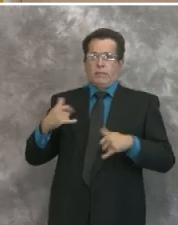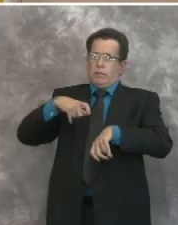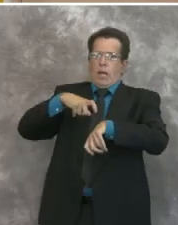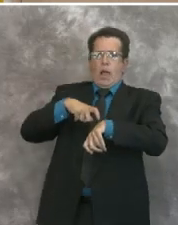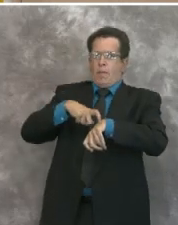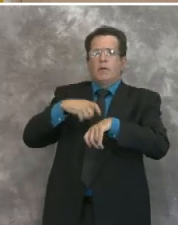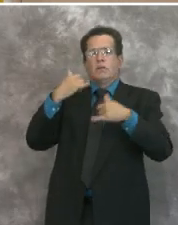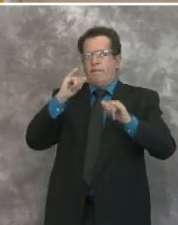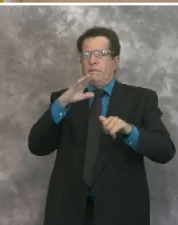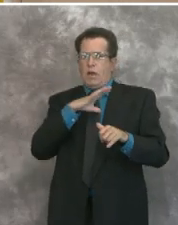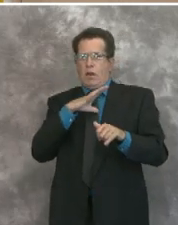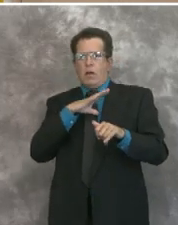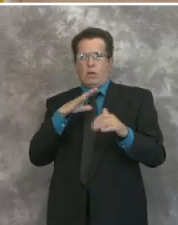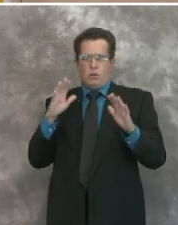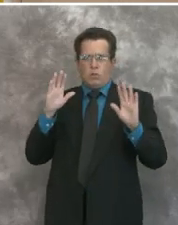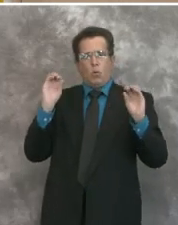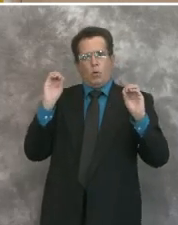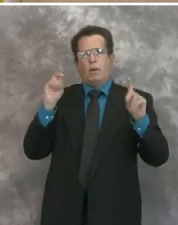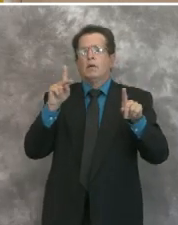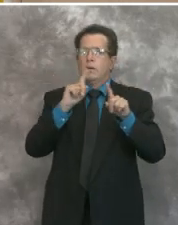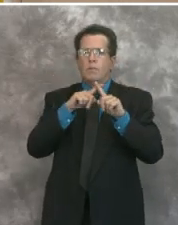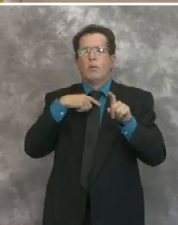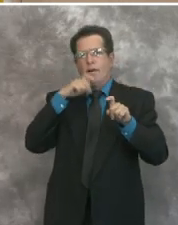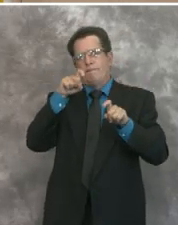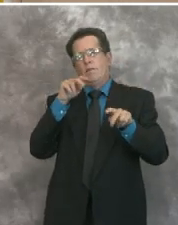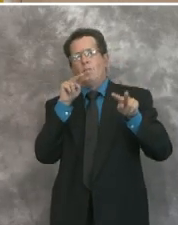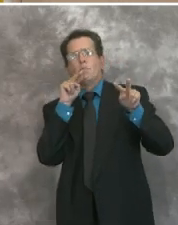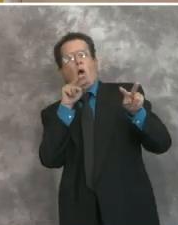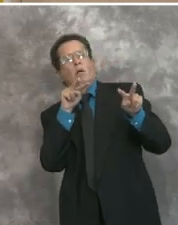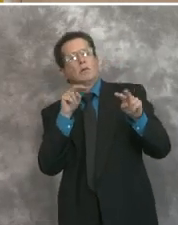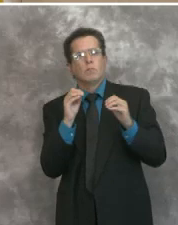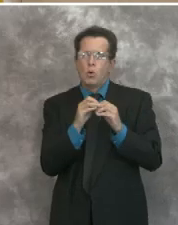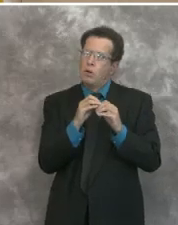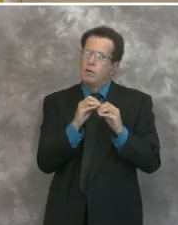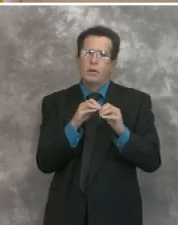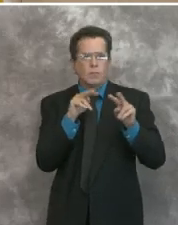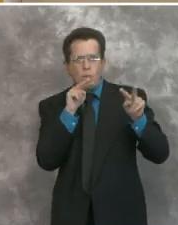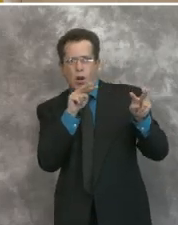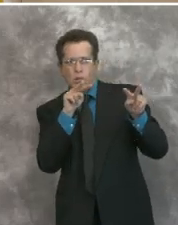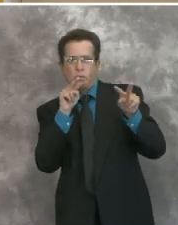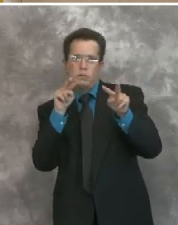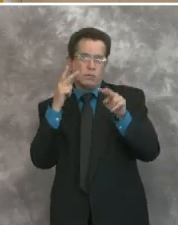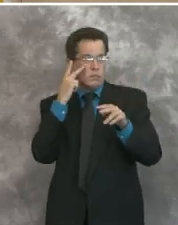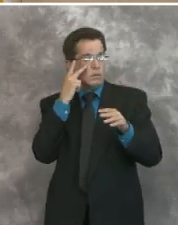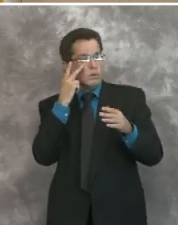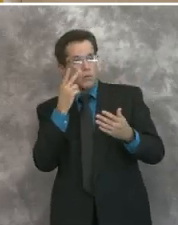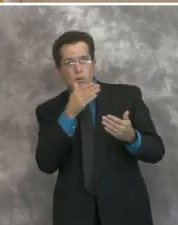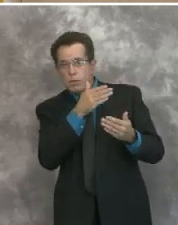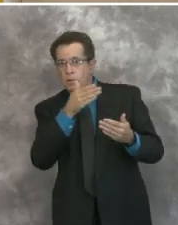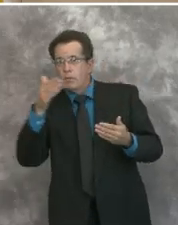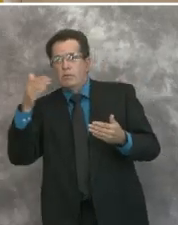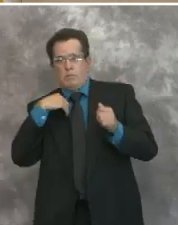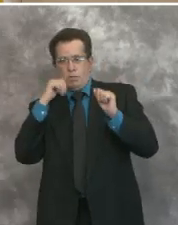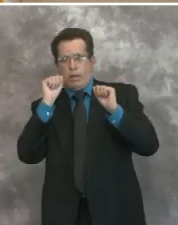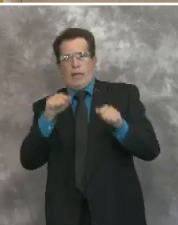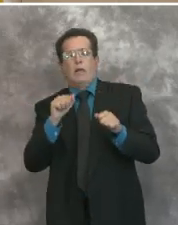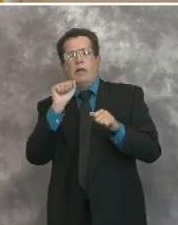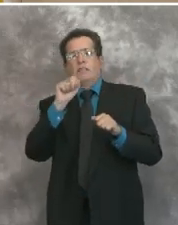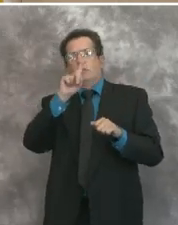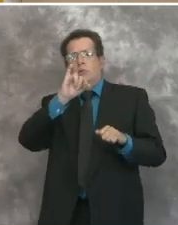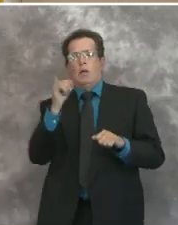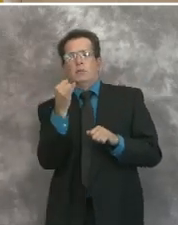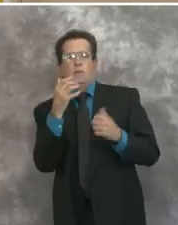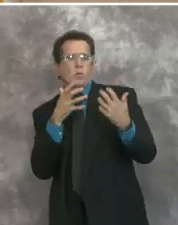being overwhelmed, but we have to continuously monitor the process so that we can adjust and react